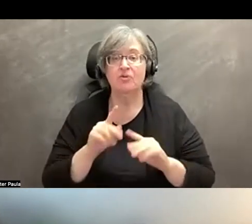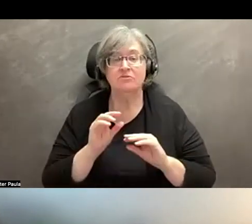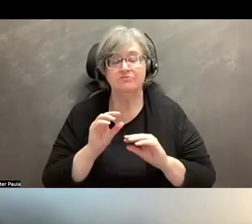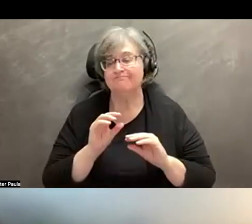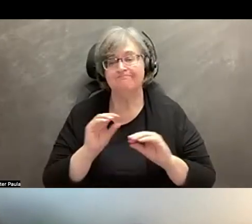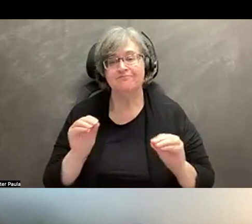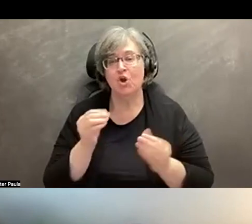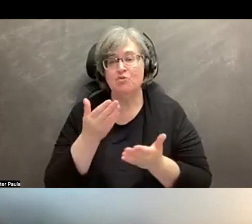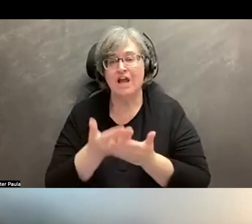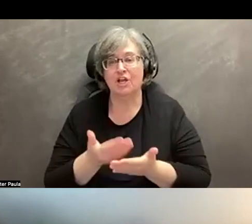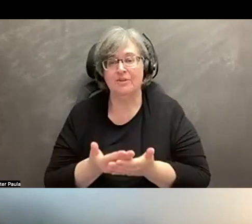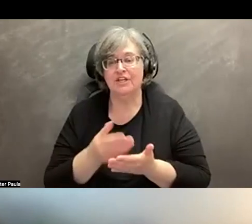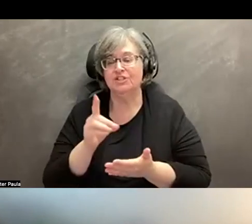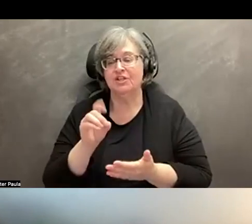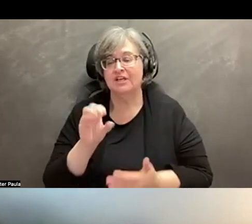or